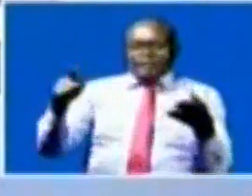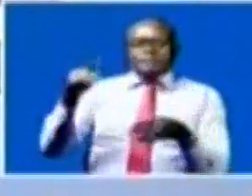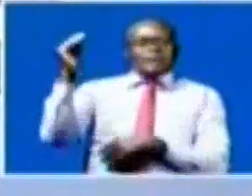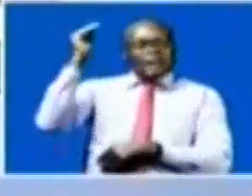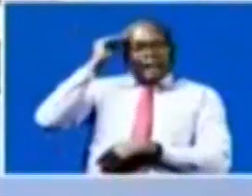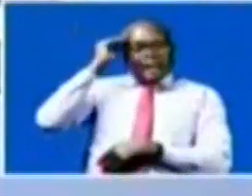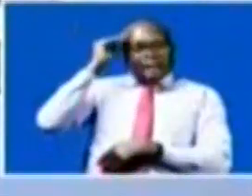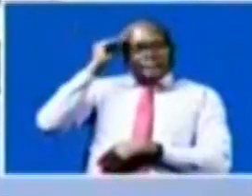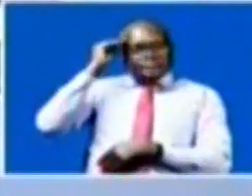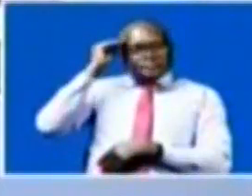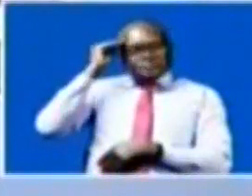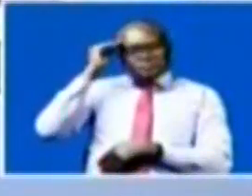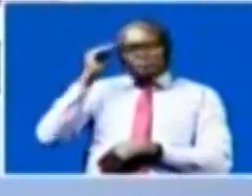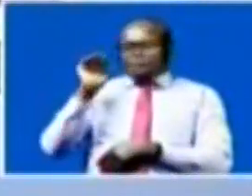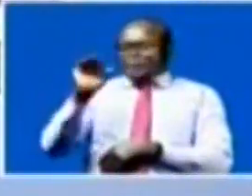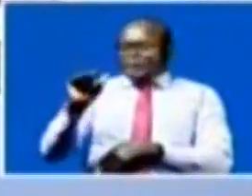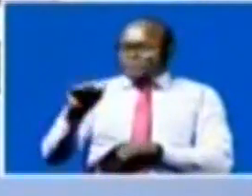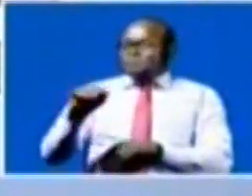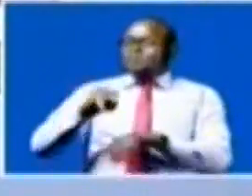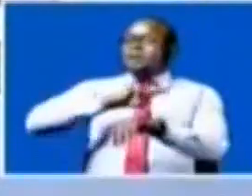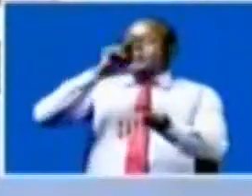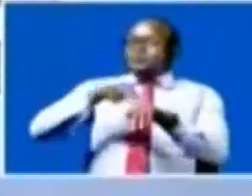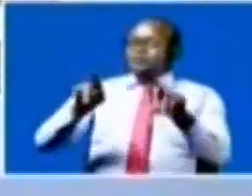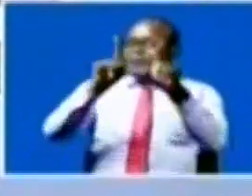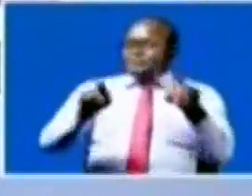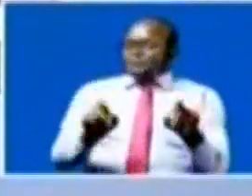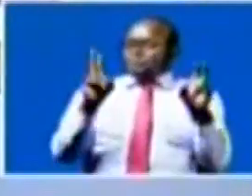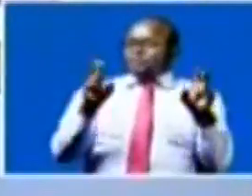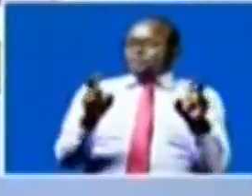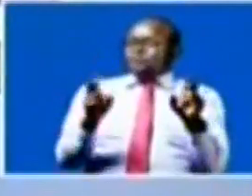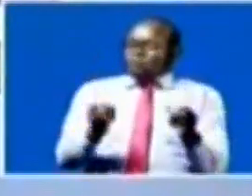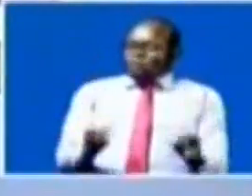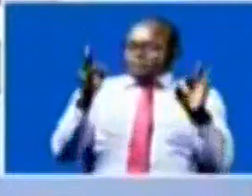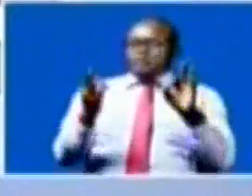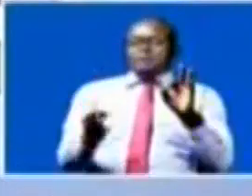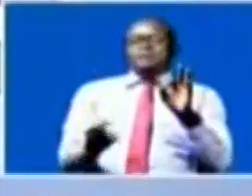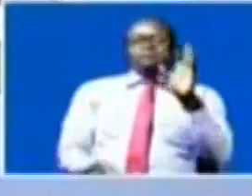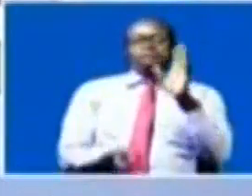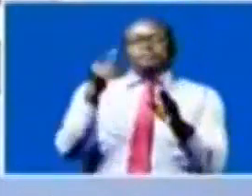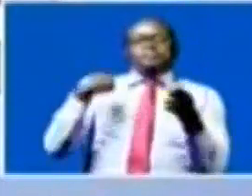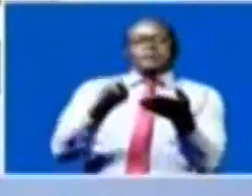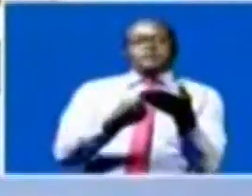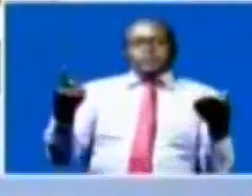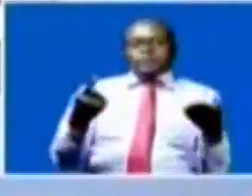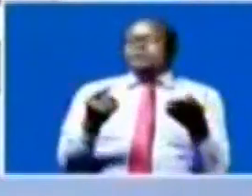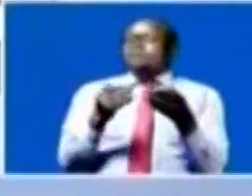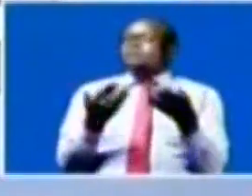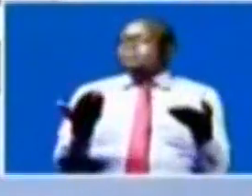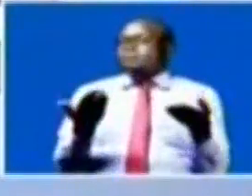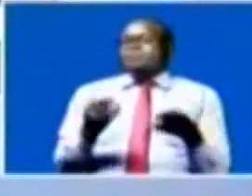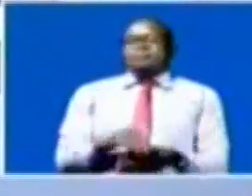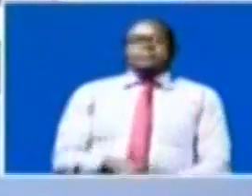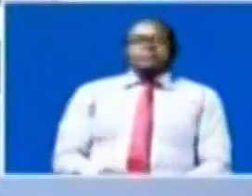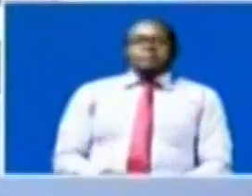learning. The DP has also weighed in on the national examination issues set to officially kick off next week. Ibrahim Karanja now reports.